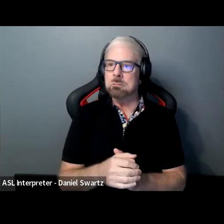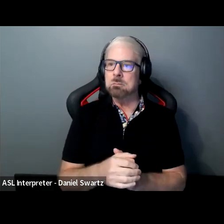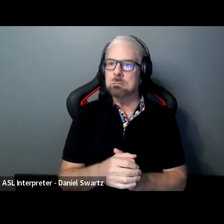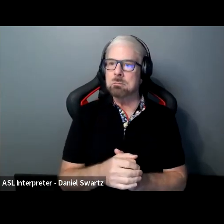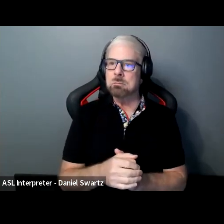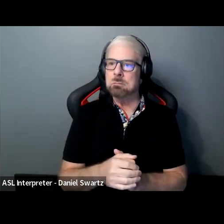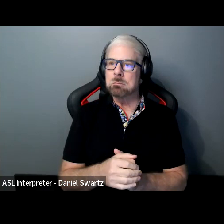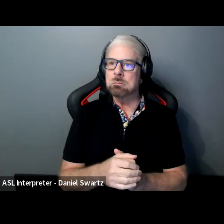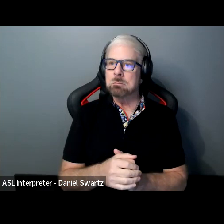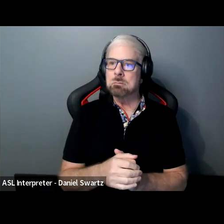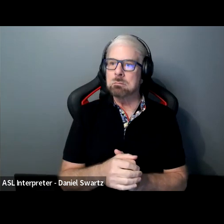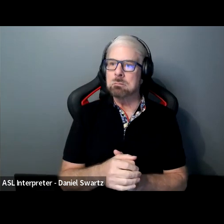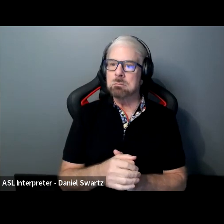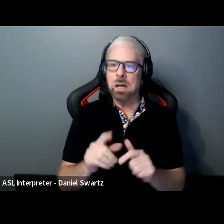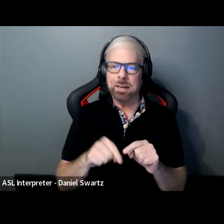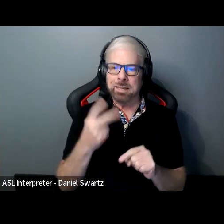I can't see you, so.